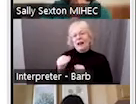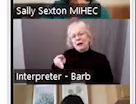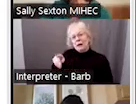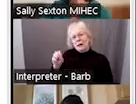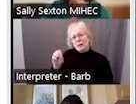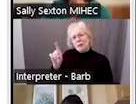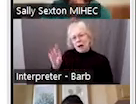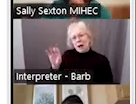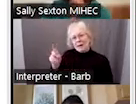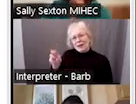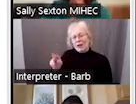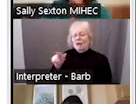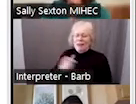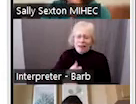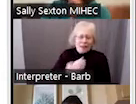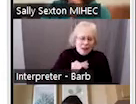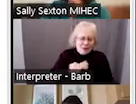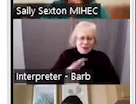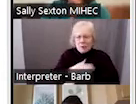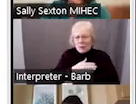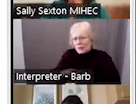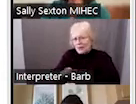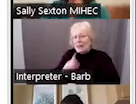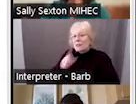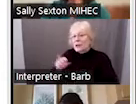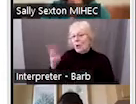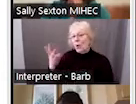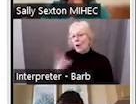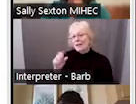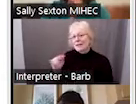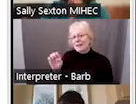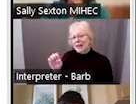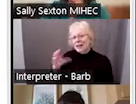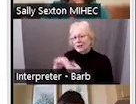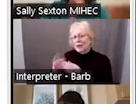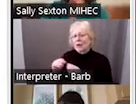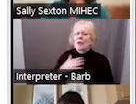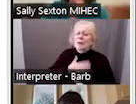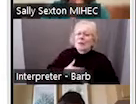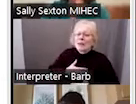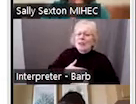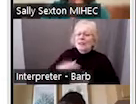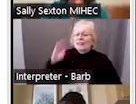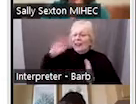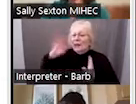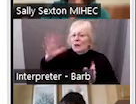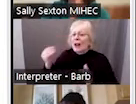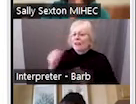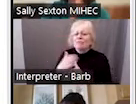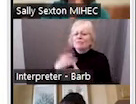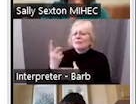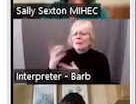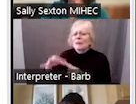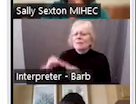Side Story. Peach, can you please say hello and share one thing that makes you amazing and uniquely you?